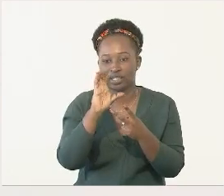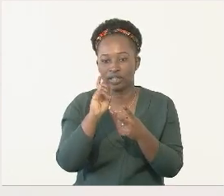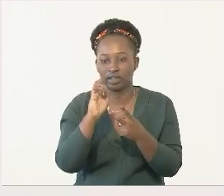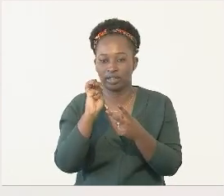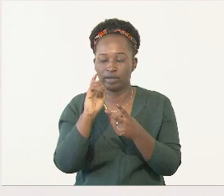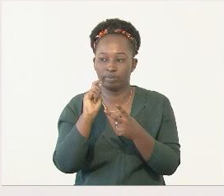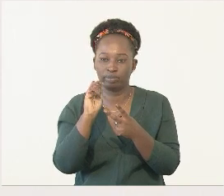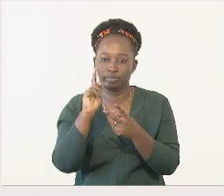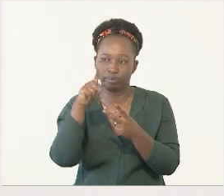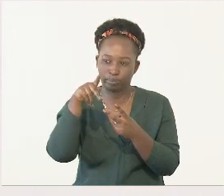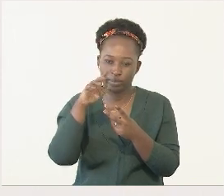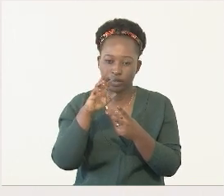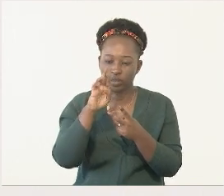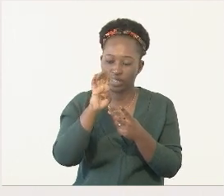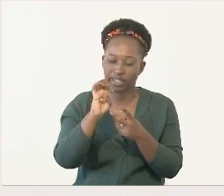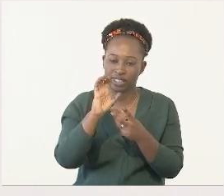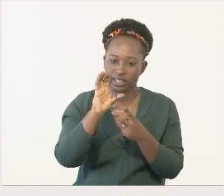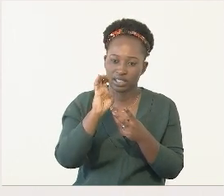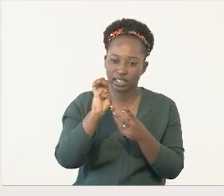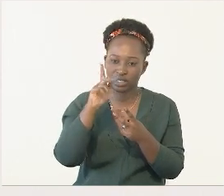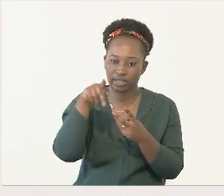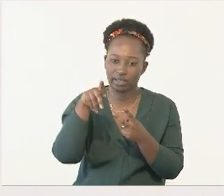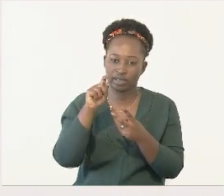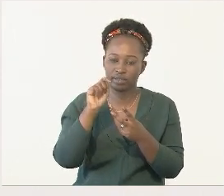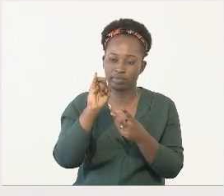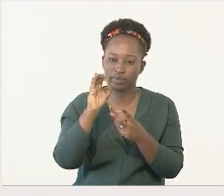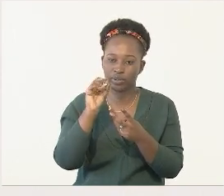of the body temperature. So we have these parts, part A and part B.